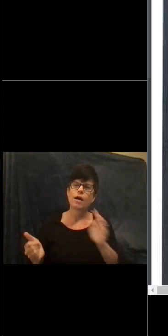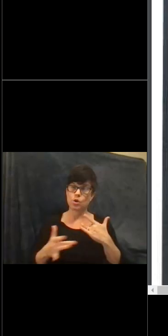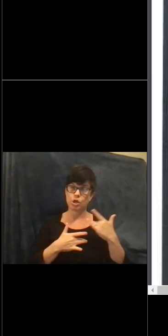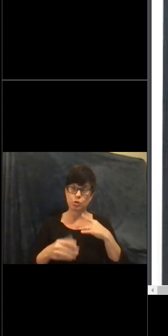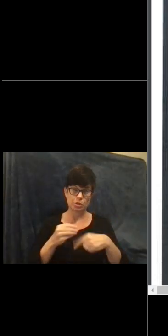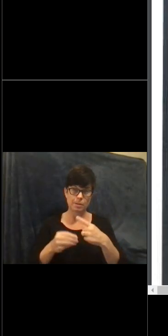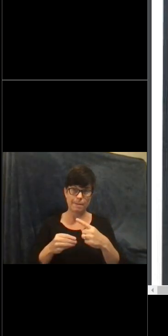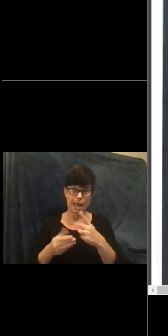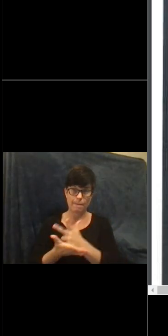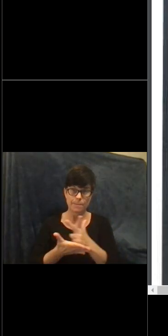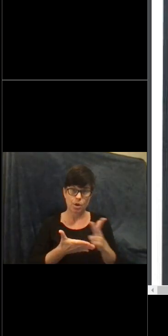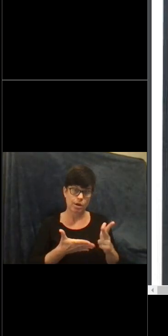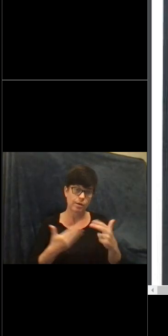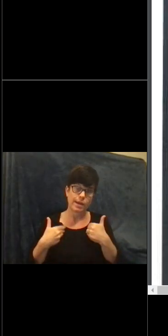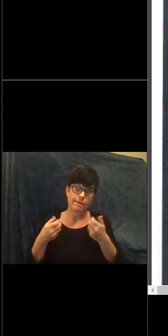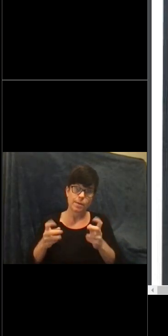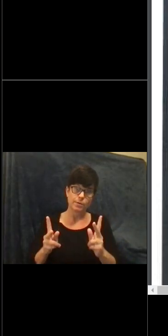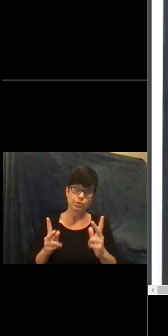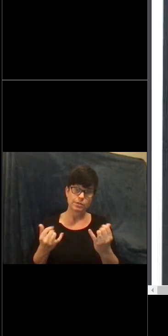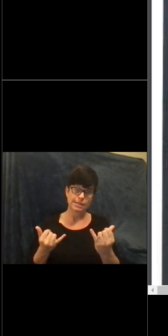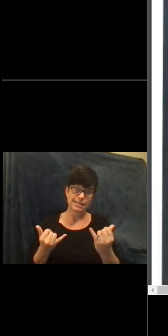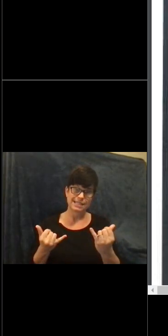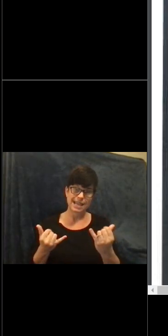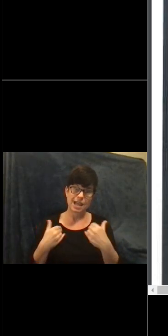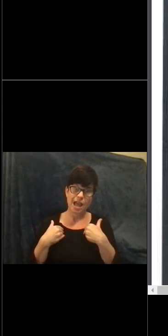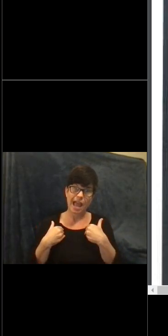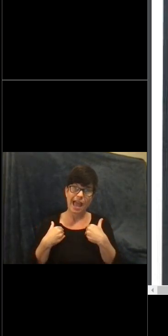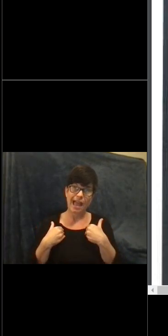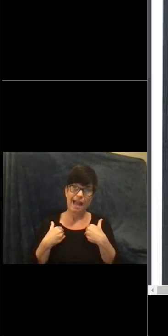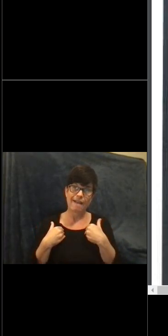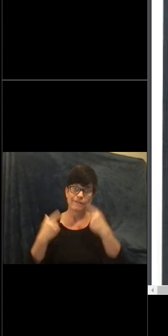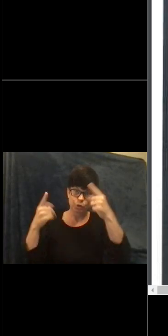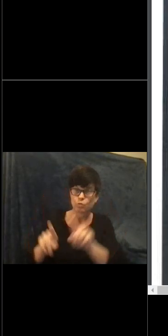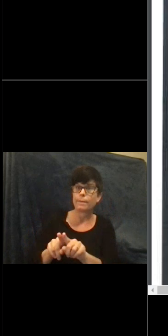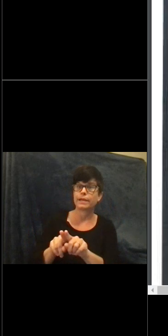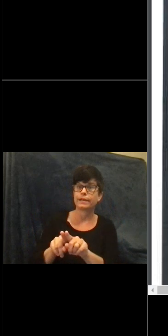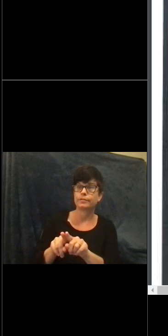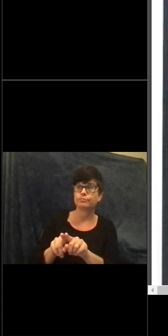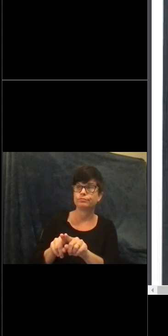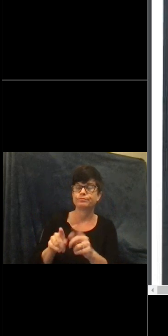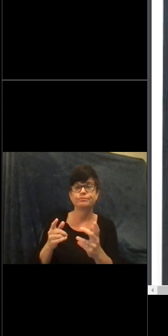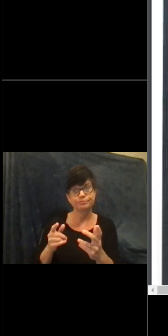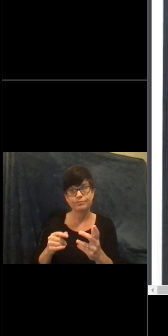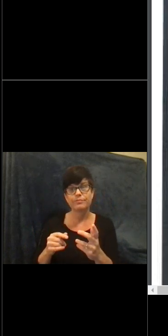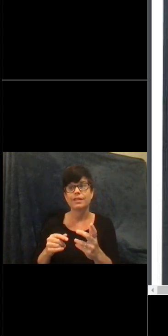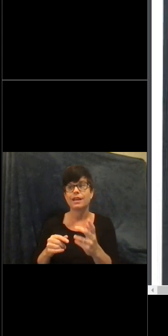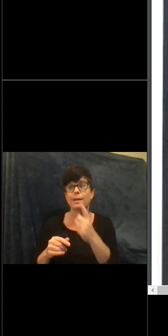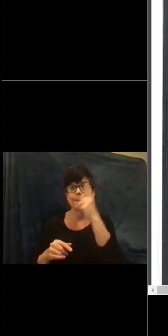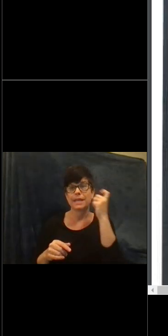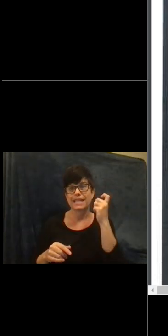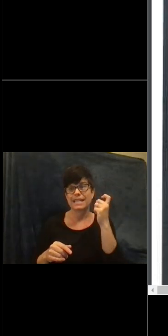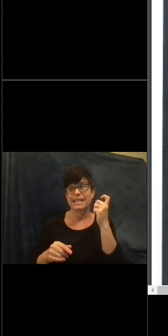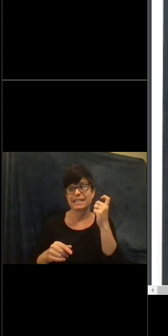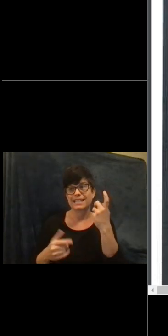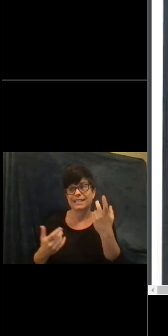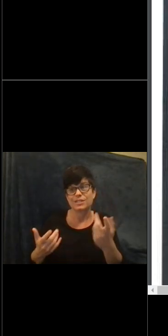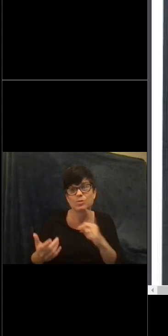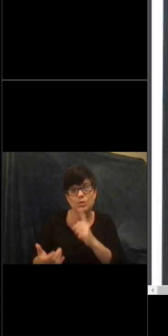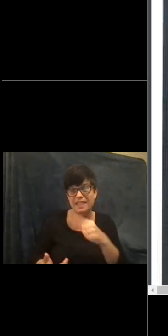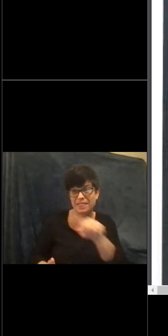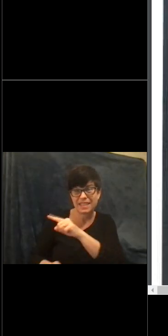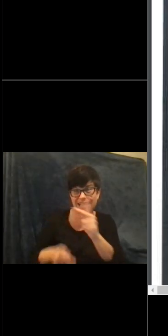we have the opportunity to have a mutual way forward, you know, at their expense, because at the end of the day, these